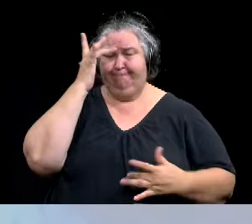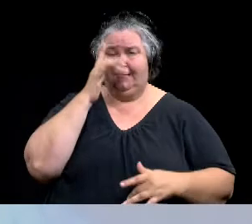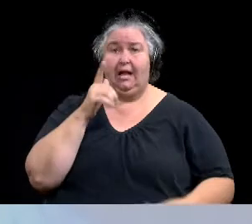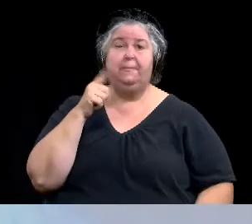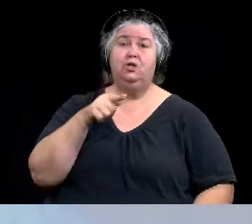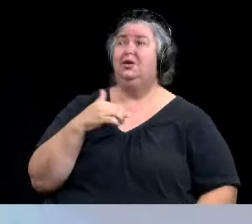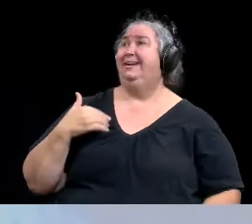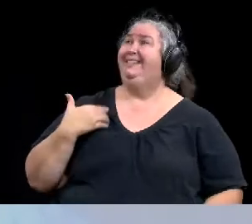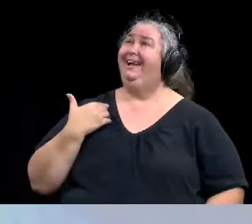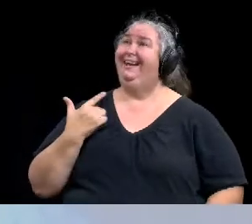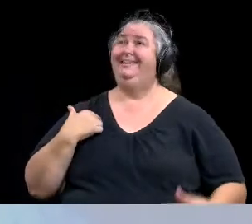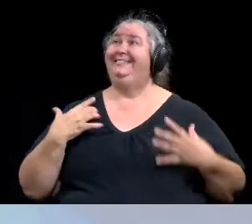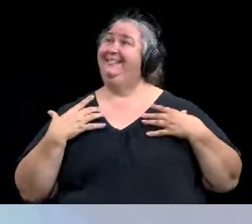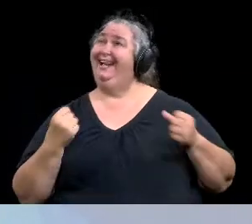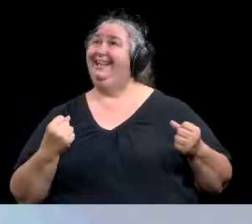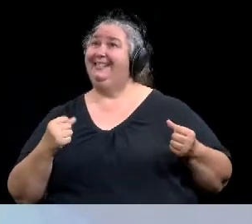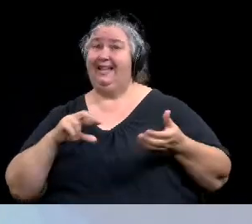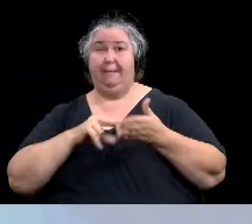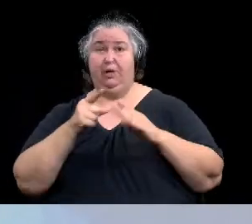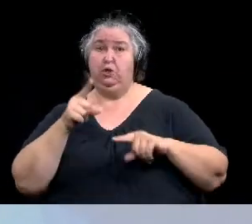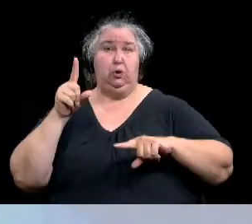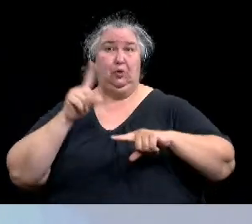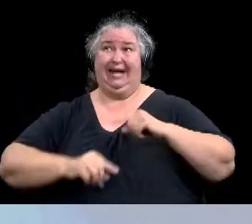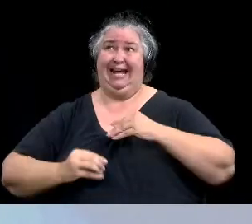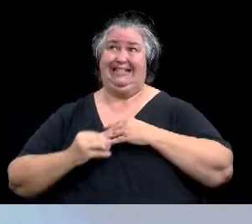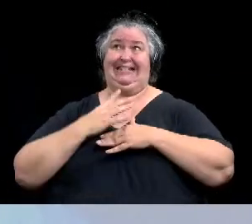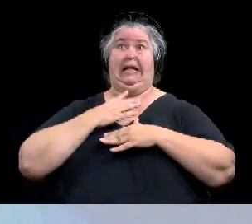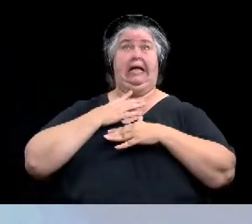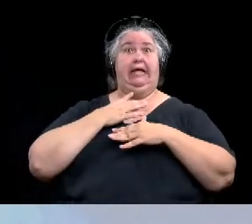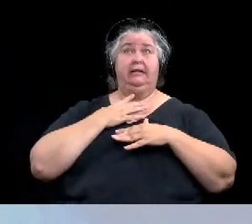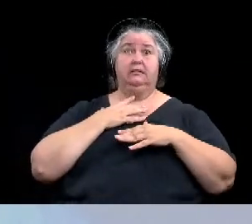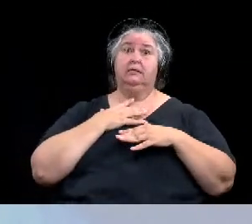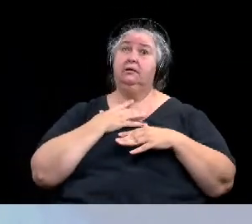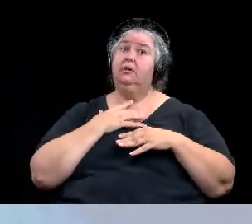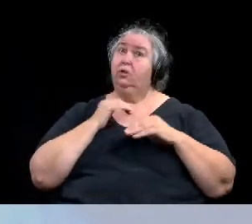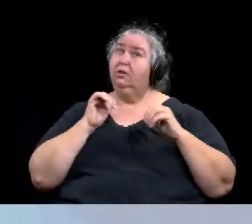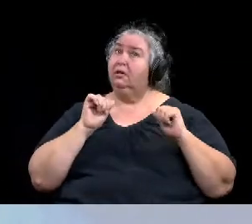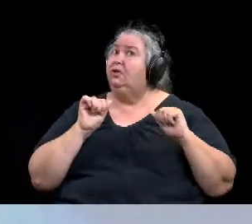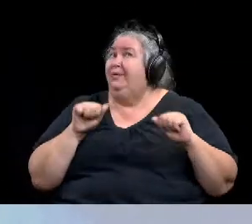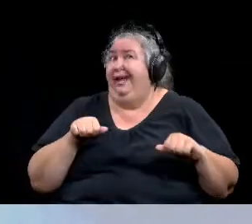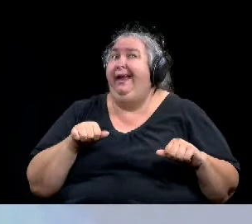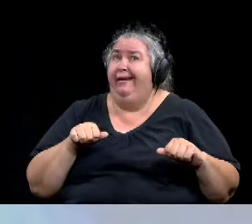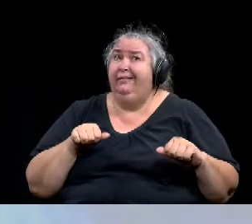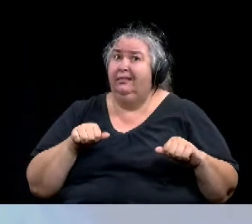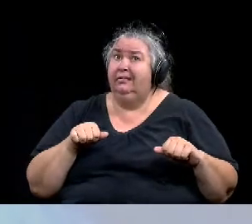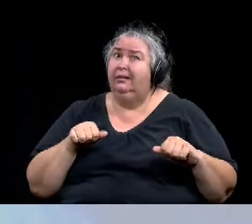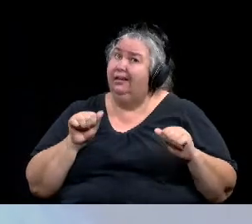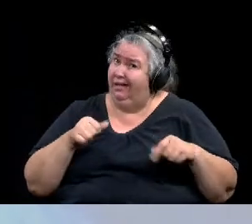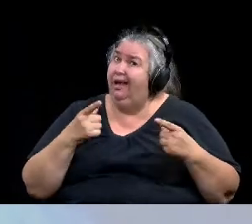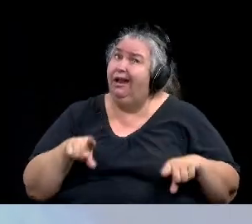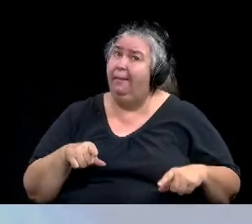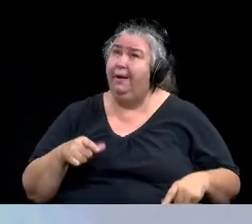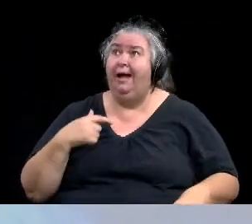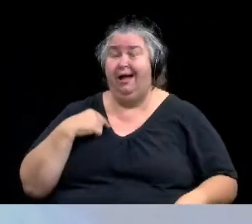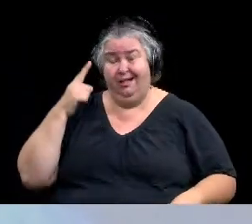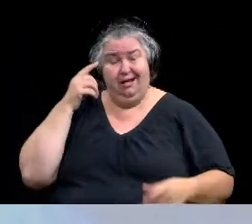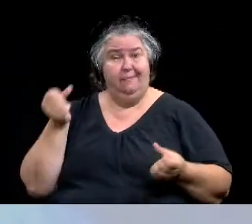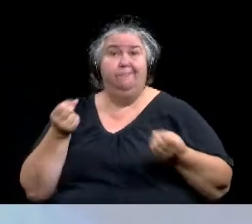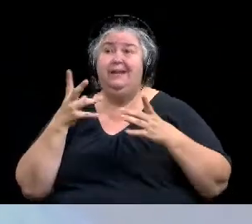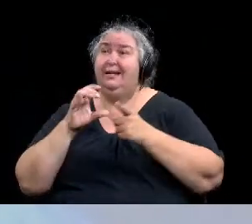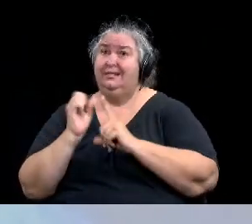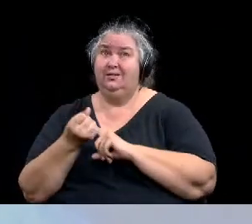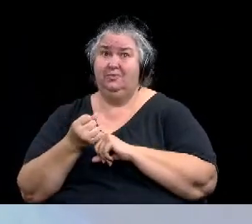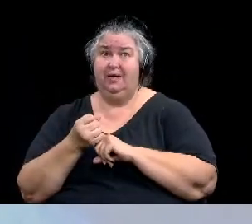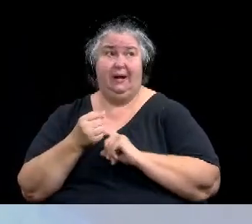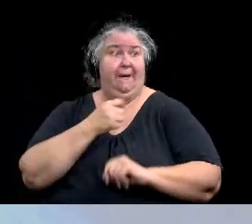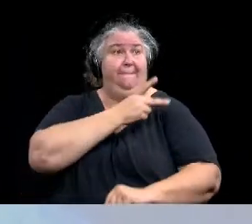you're immune. It doesn't mean you can't be severely affected by the disease. I can think of many cases of patients